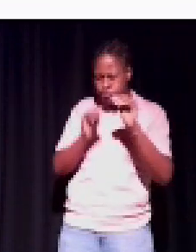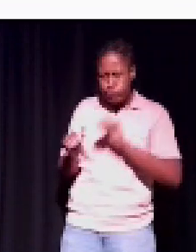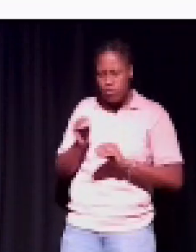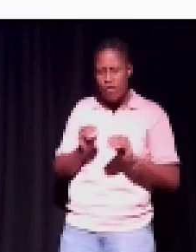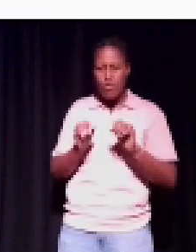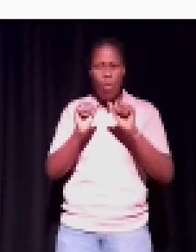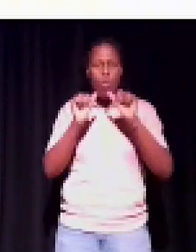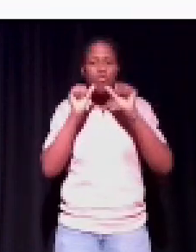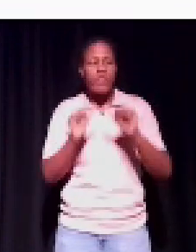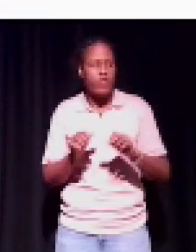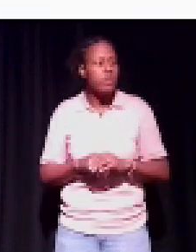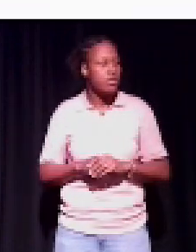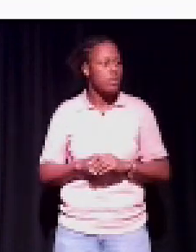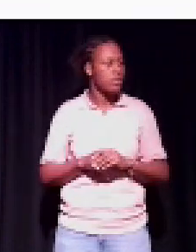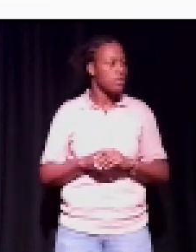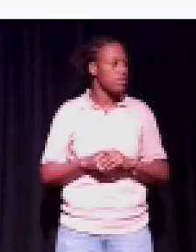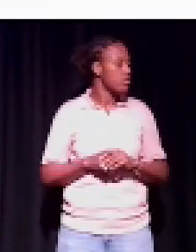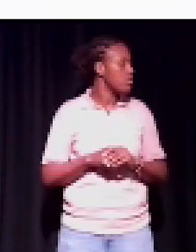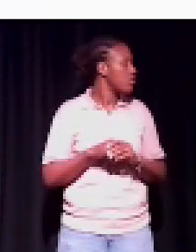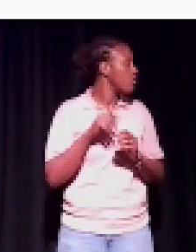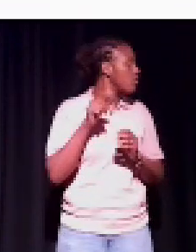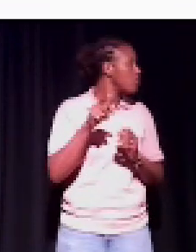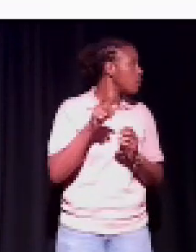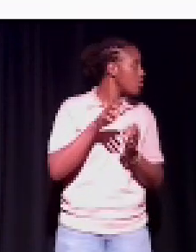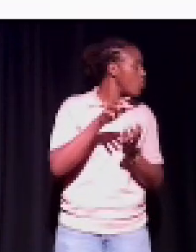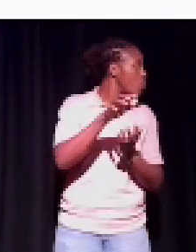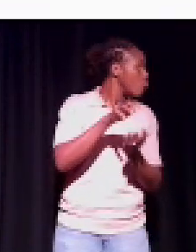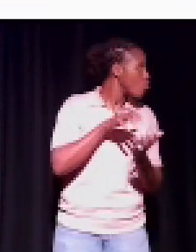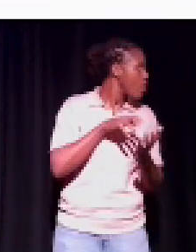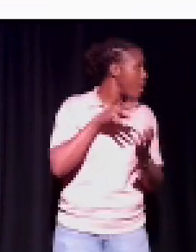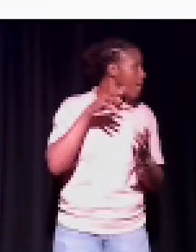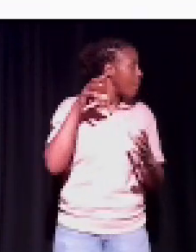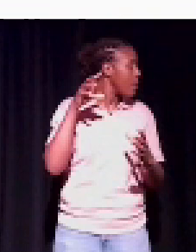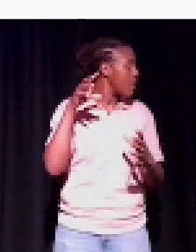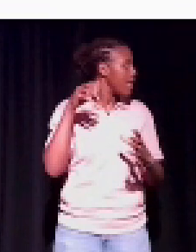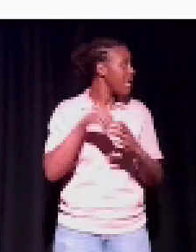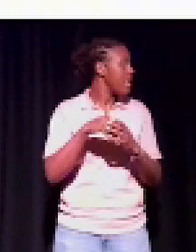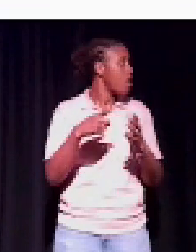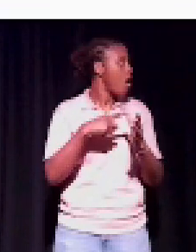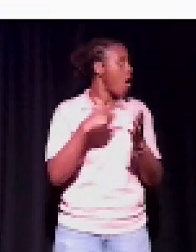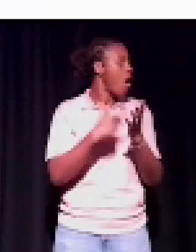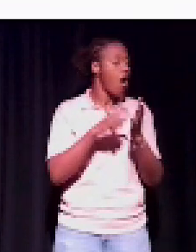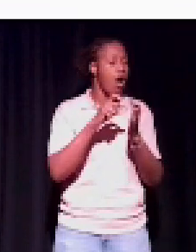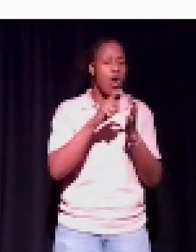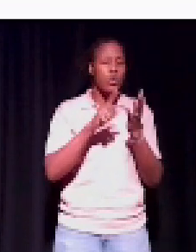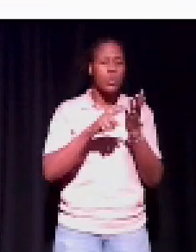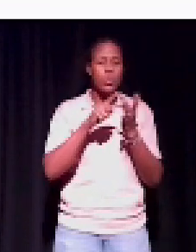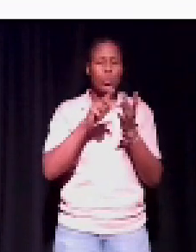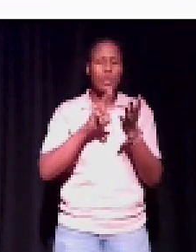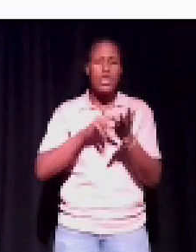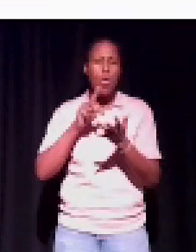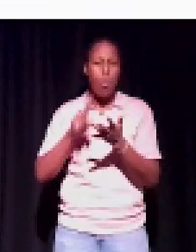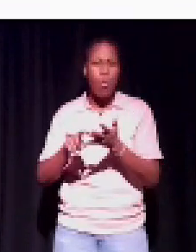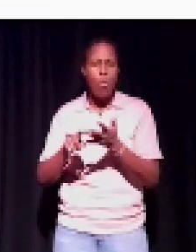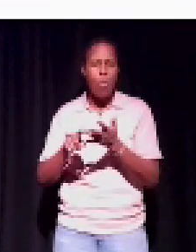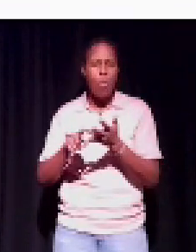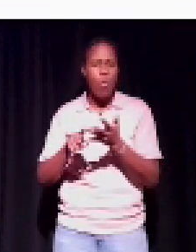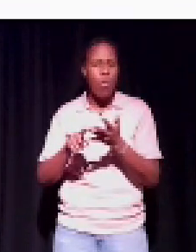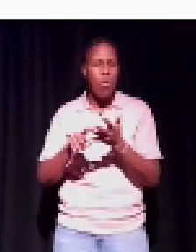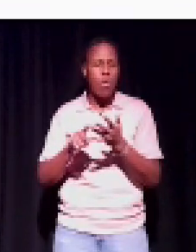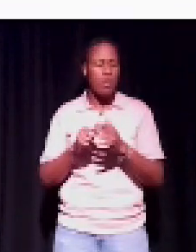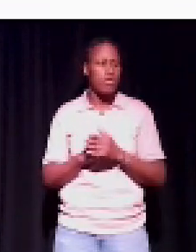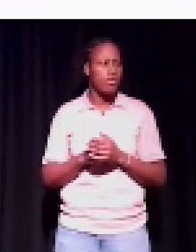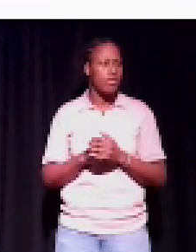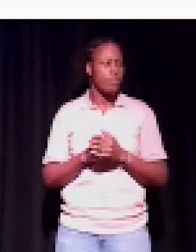It's all been programmed in Arduino, which is a common language or tool set for making things. I've